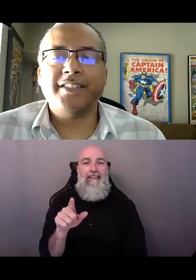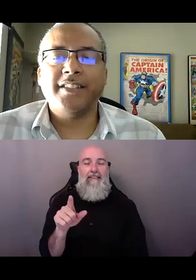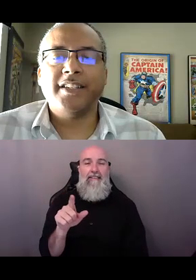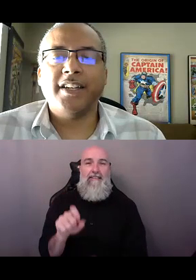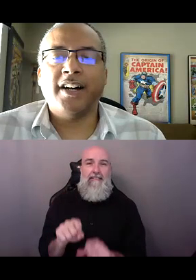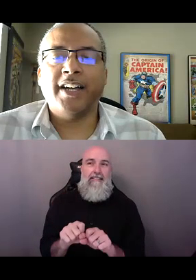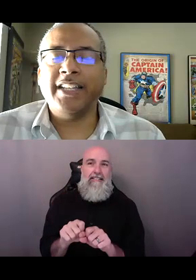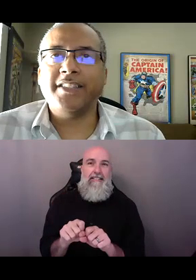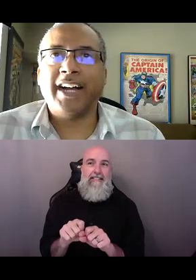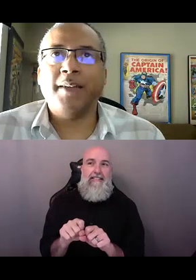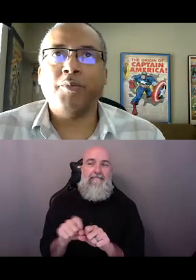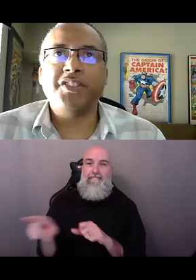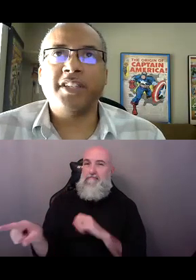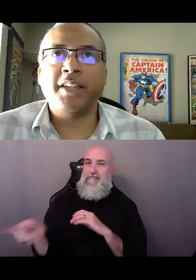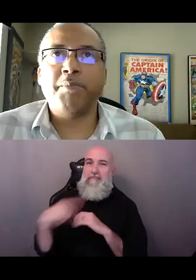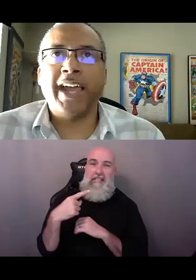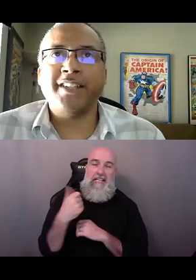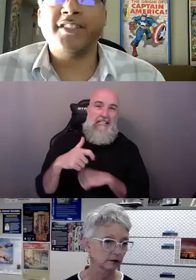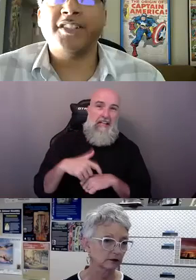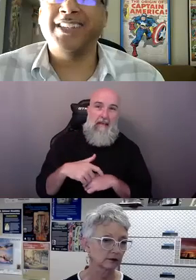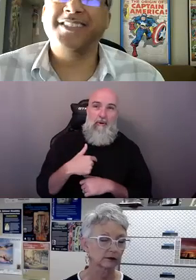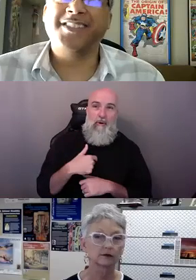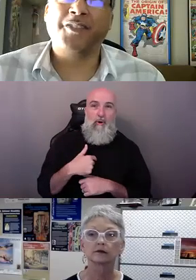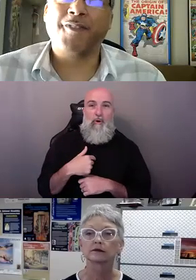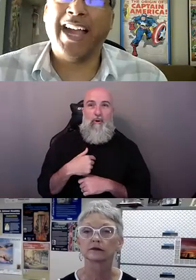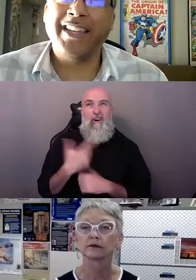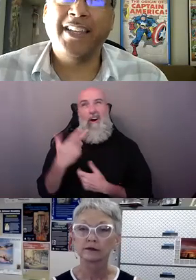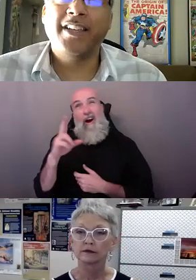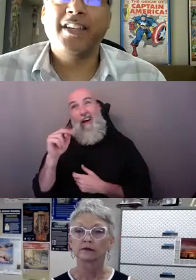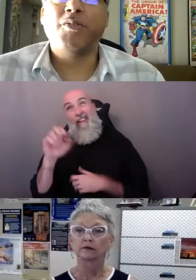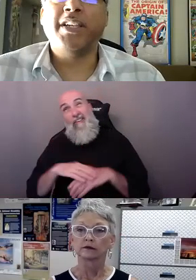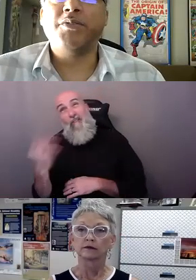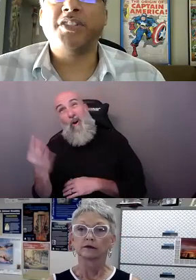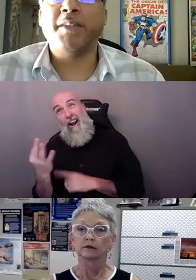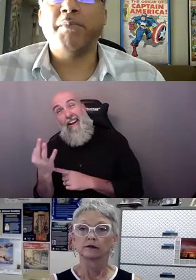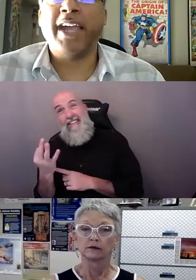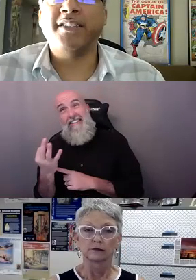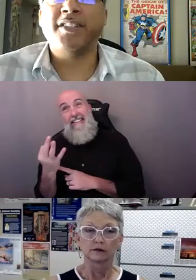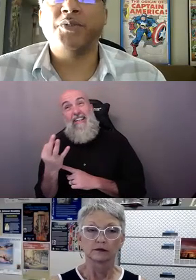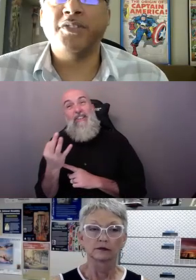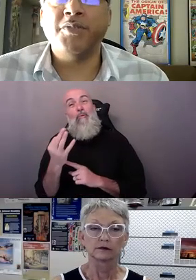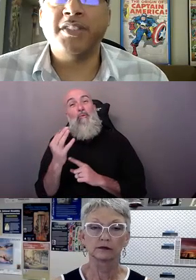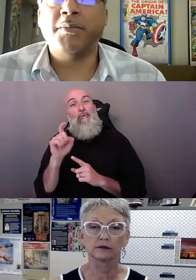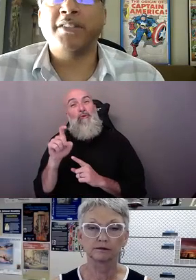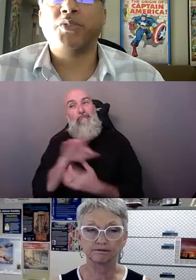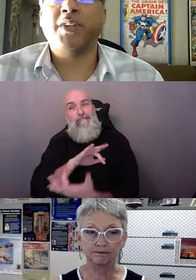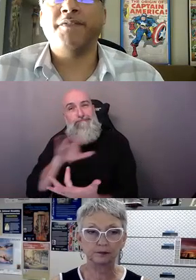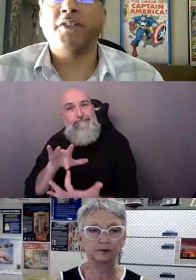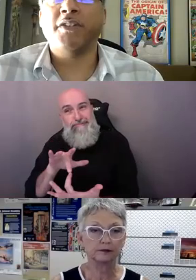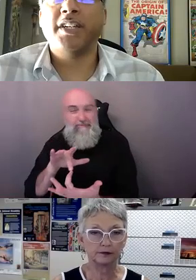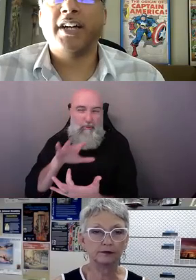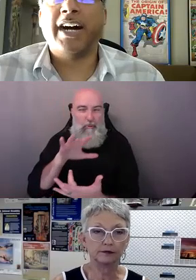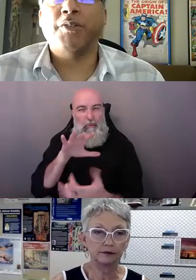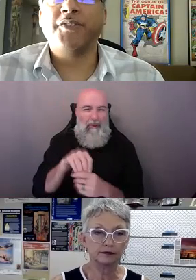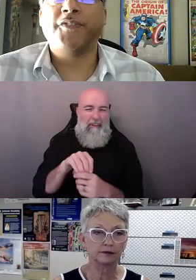that anytime. We should get back in touch, unless it's on a Friday. We should get back in touch with you within about